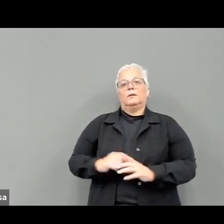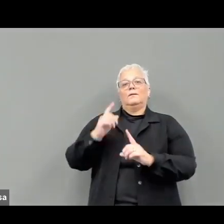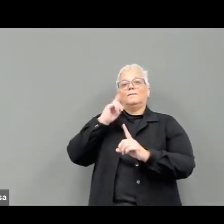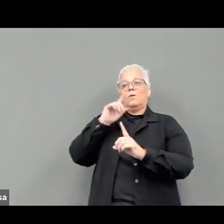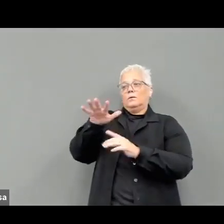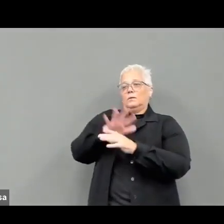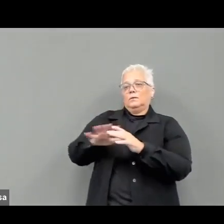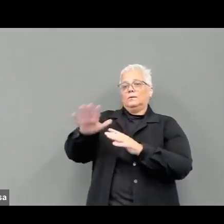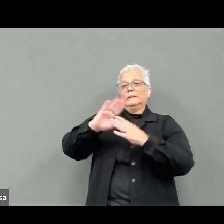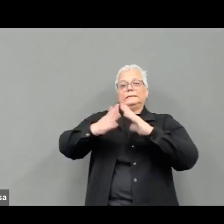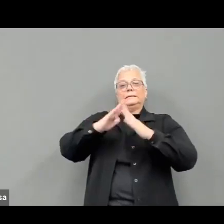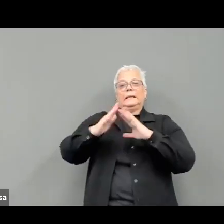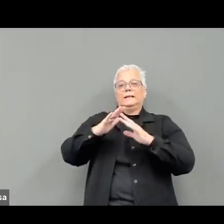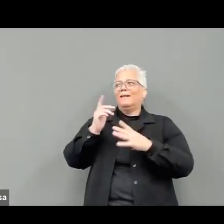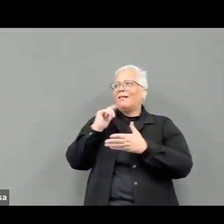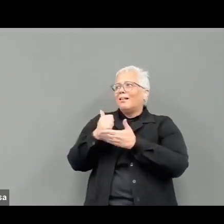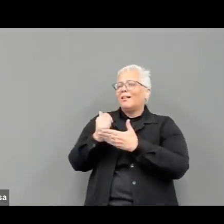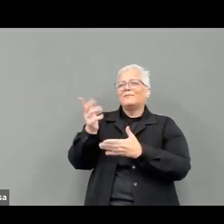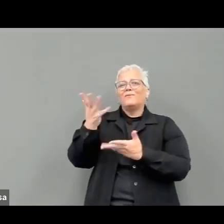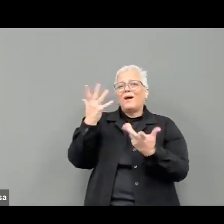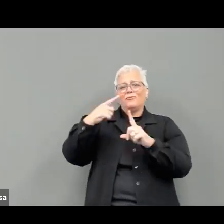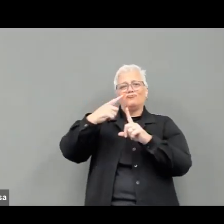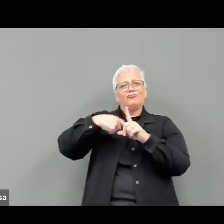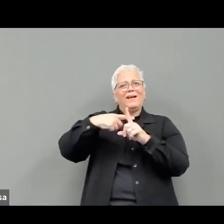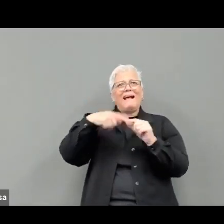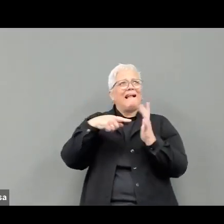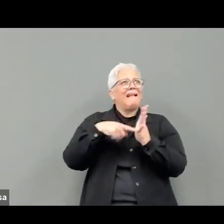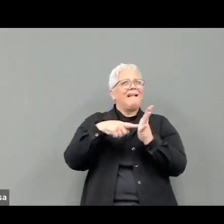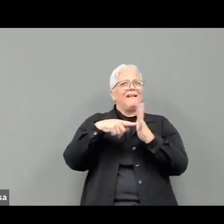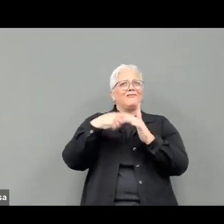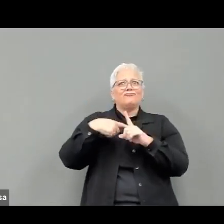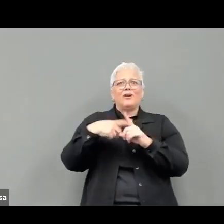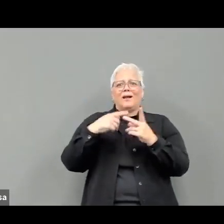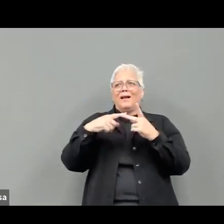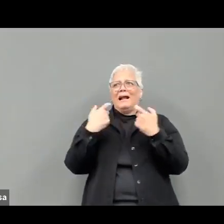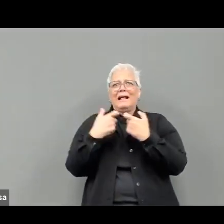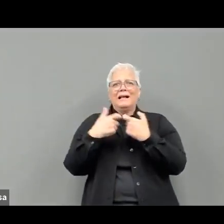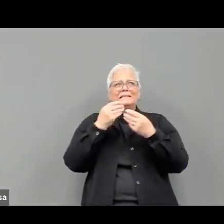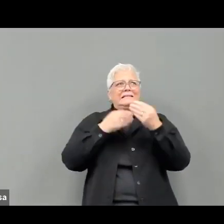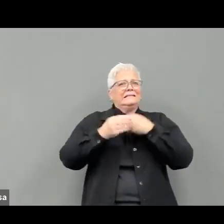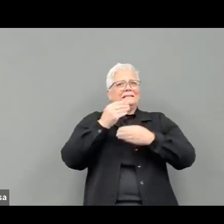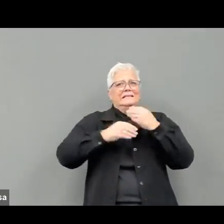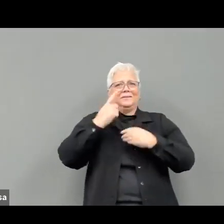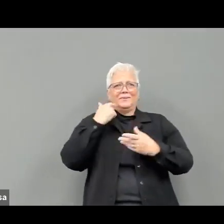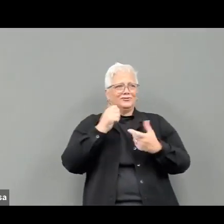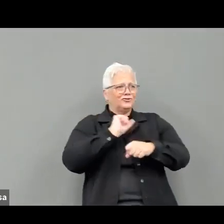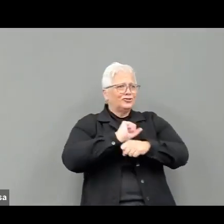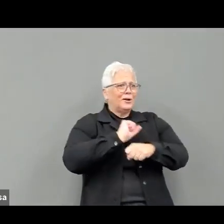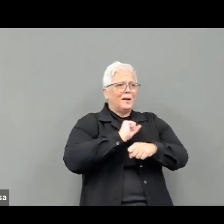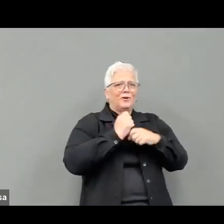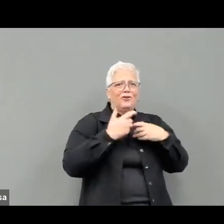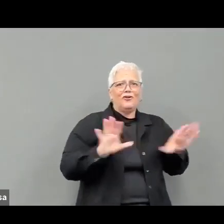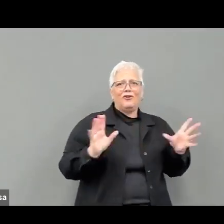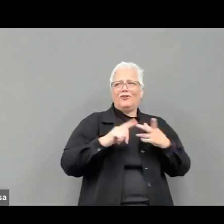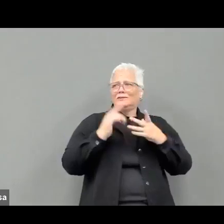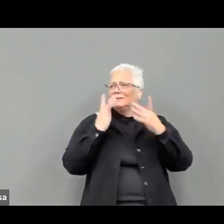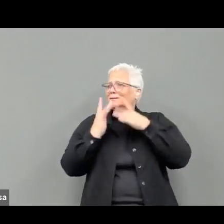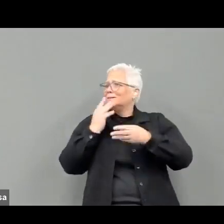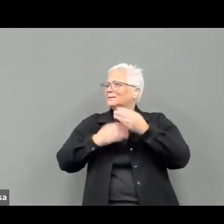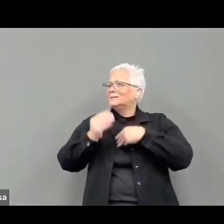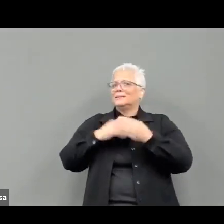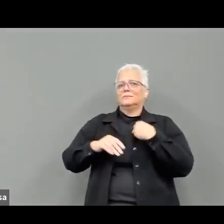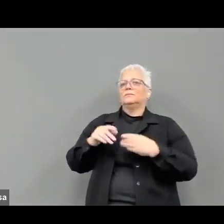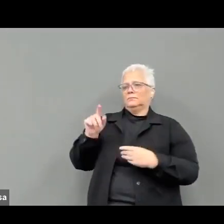adhere to the same eligibility requirements to ensure consistency across all municipalities needing housing